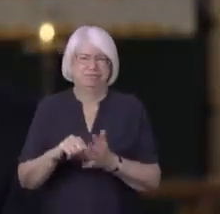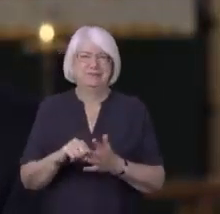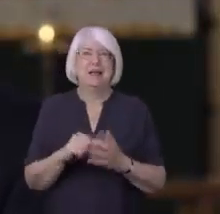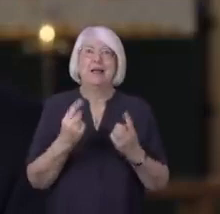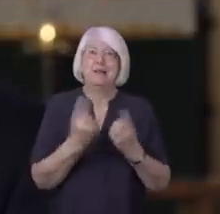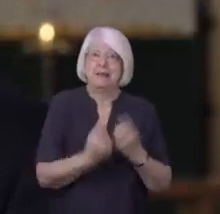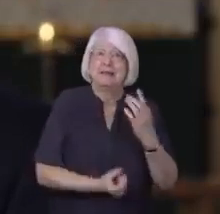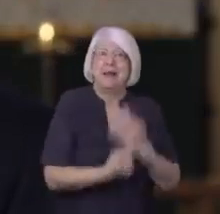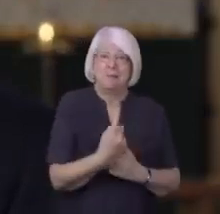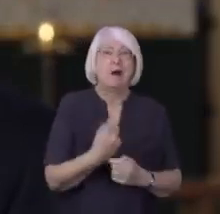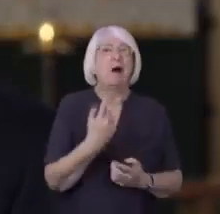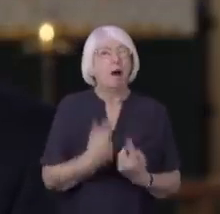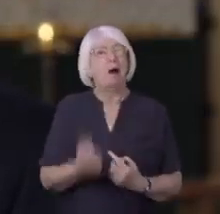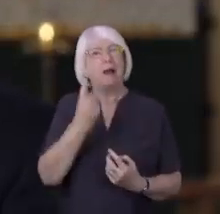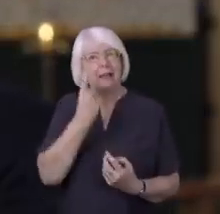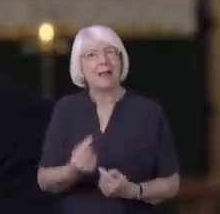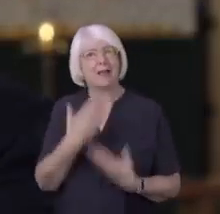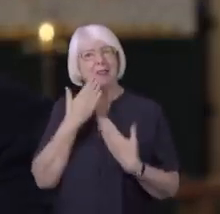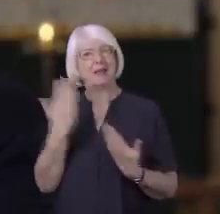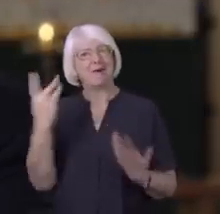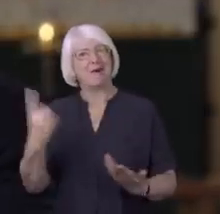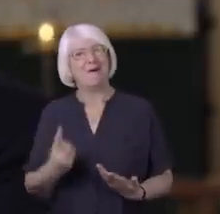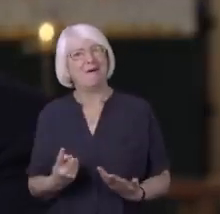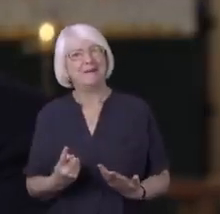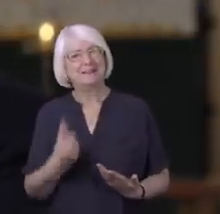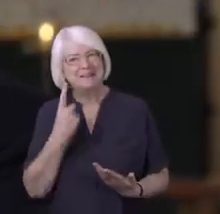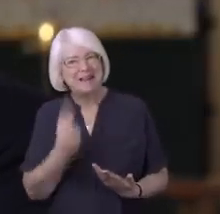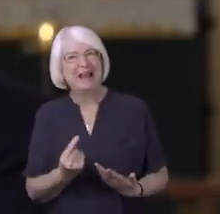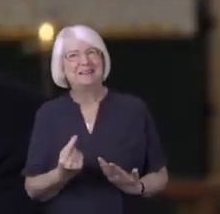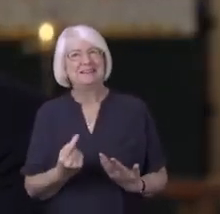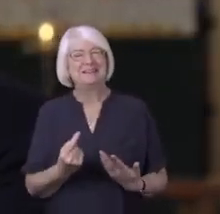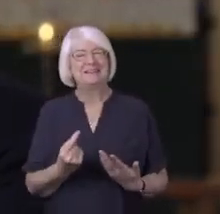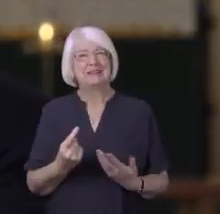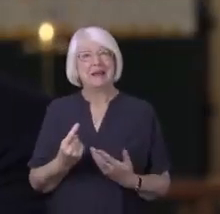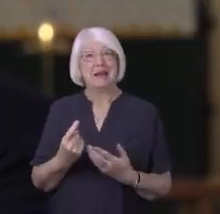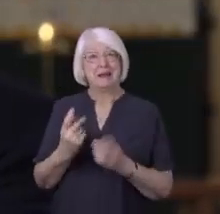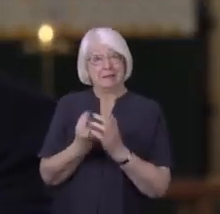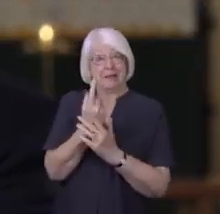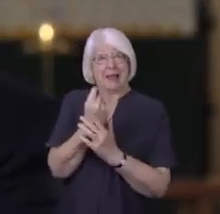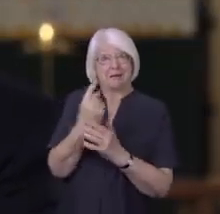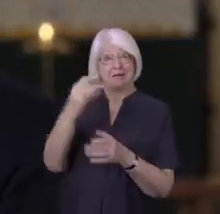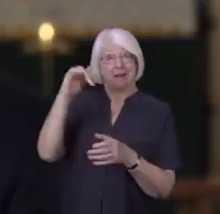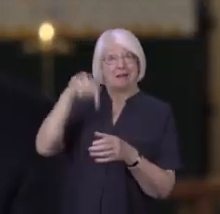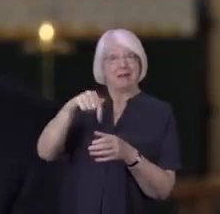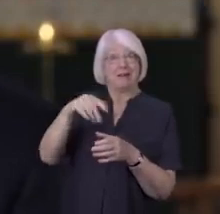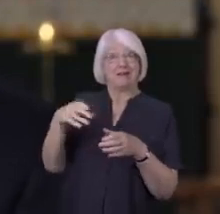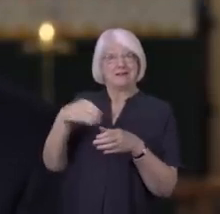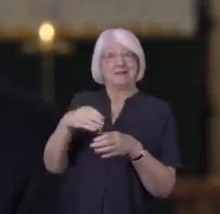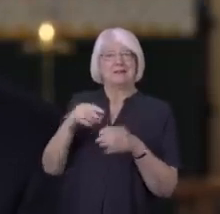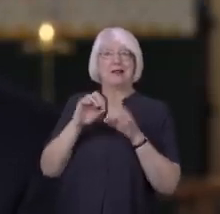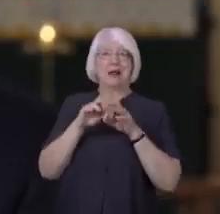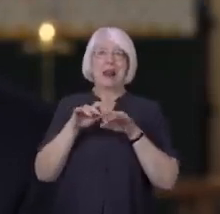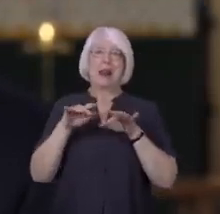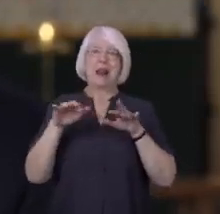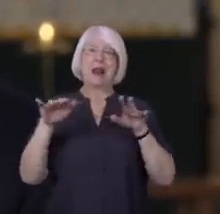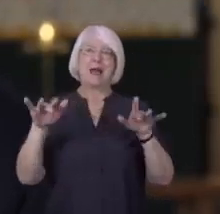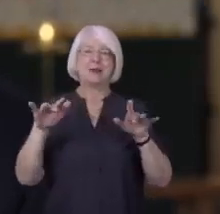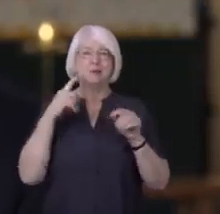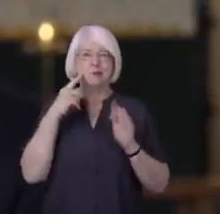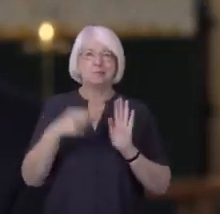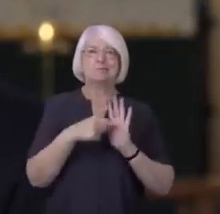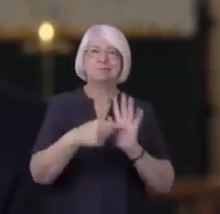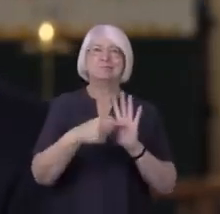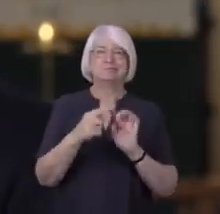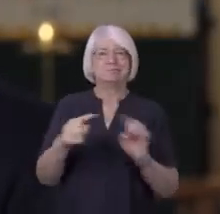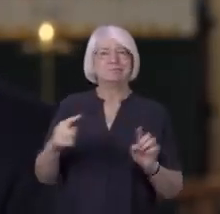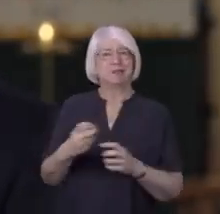lives that we can be thankful for. And the candle right in the center shines a light, showing us that